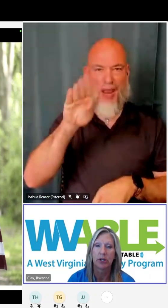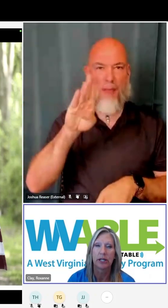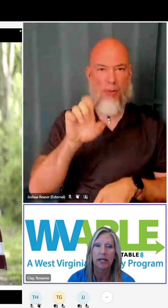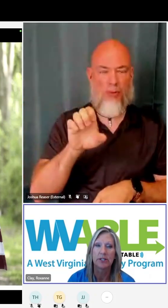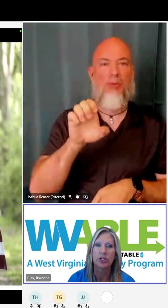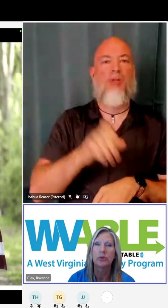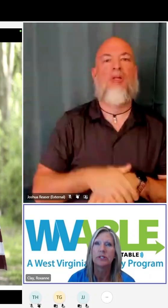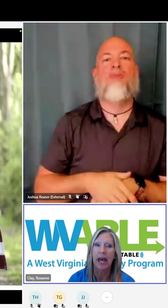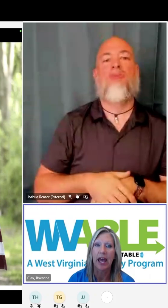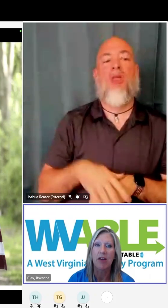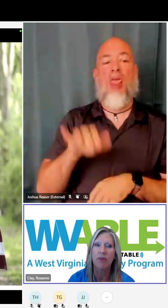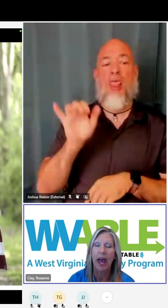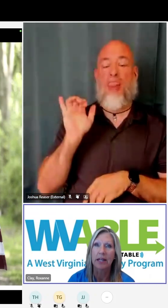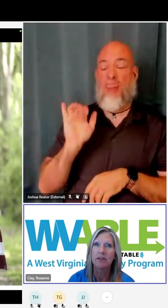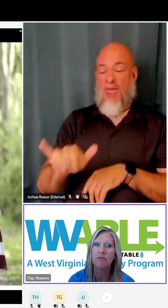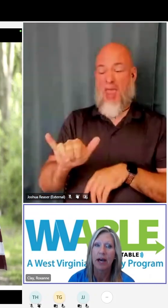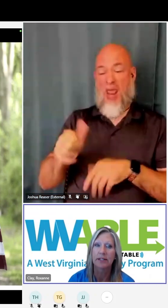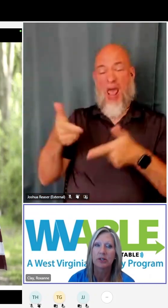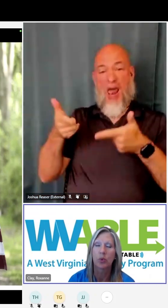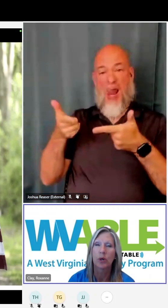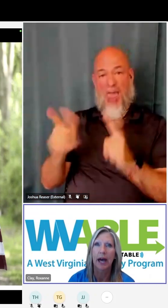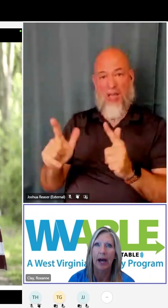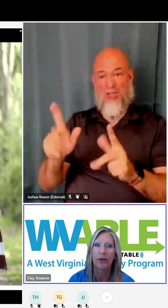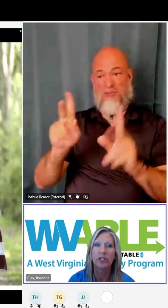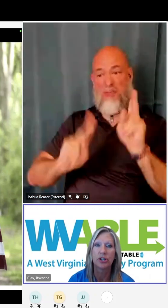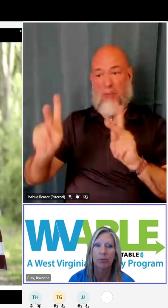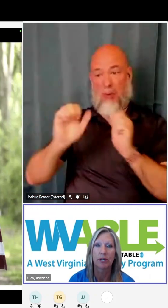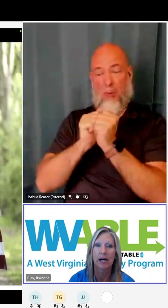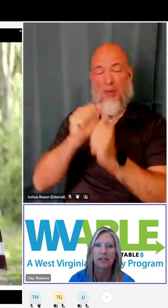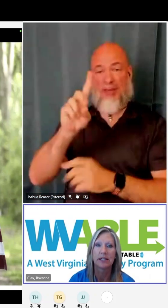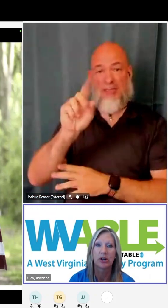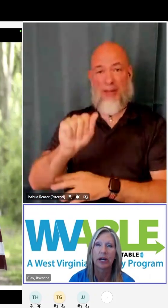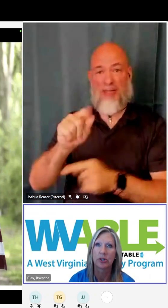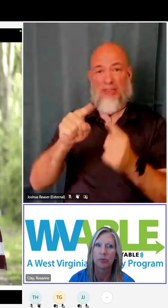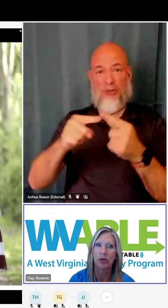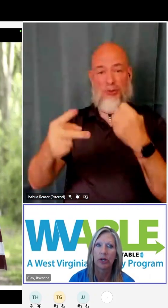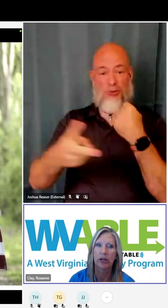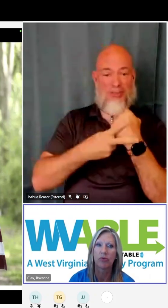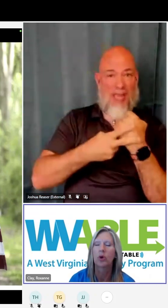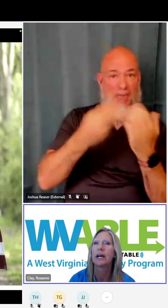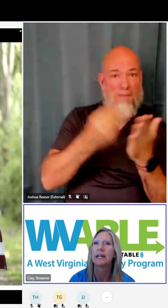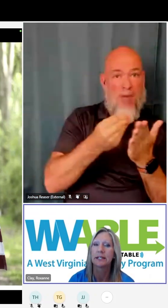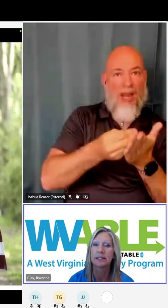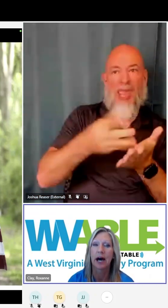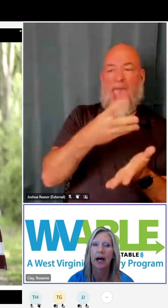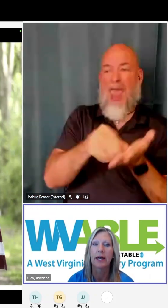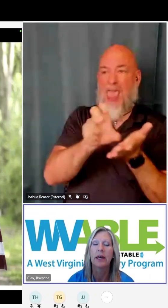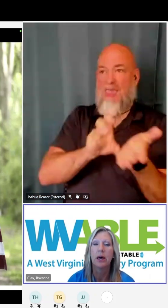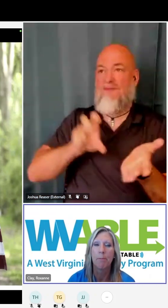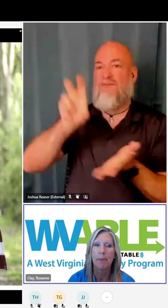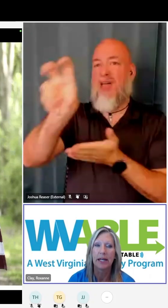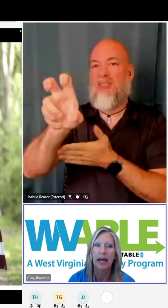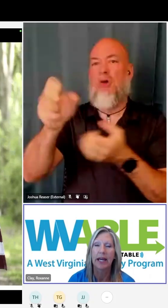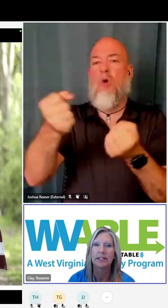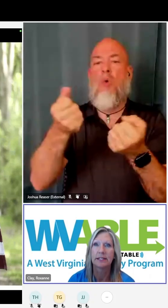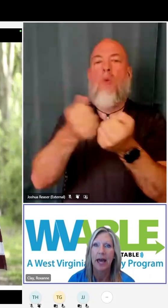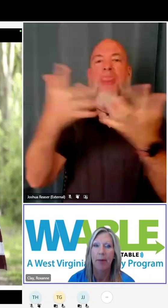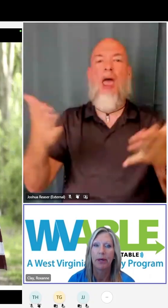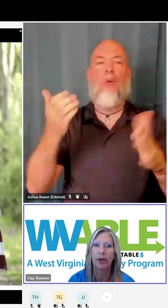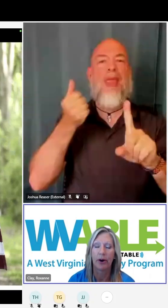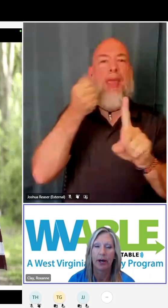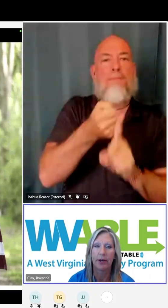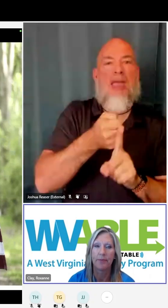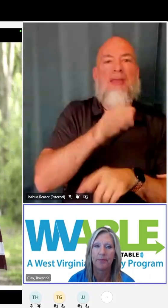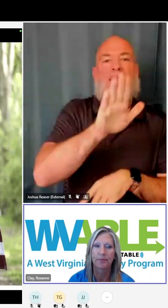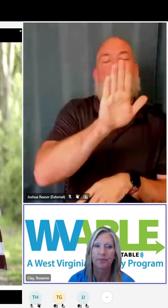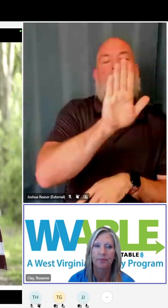with disabilities to save and invest without it jeopardizing their eligibility for SSI, Medicaid,